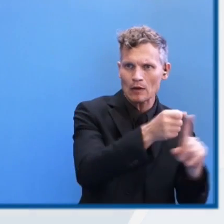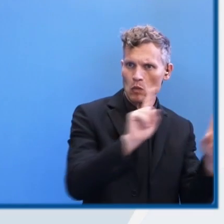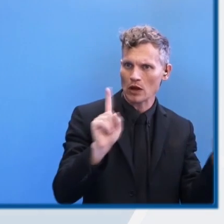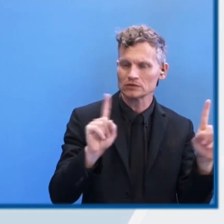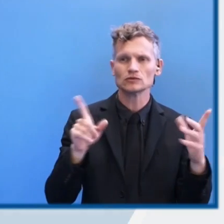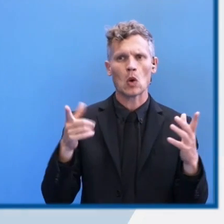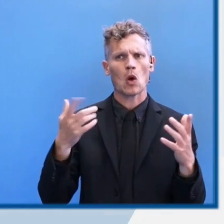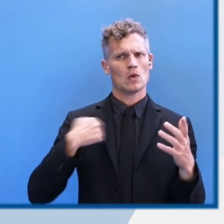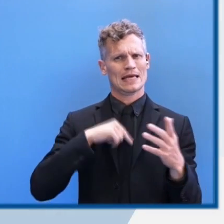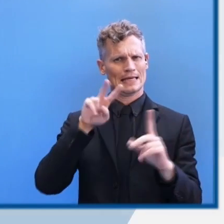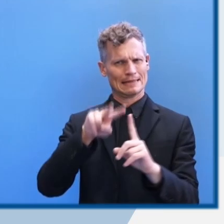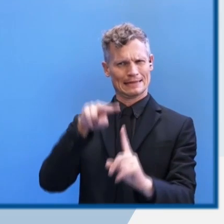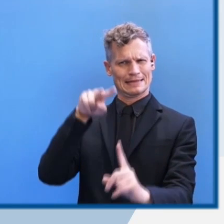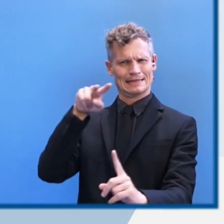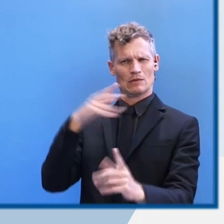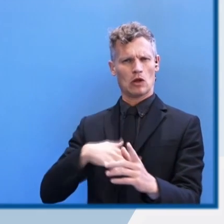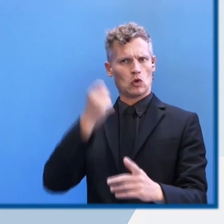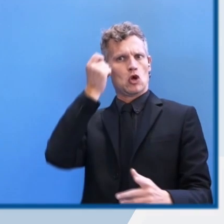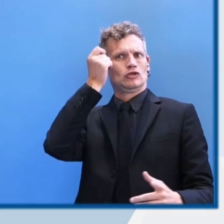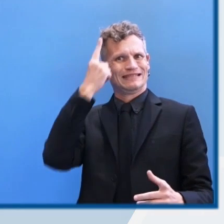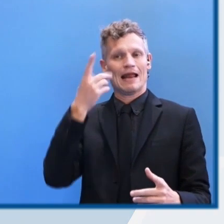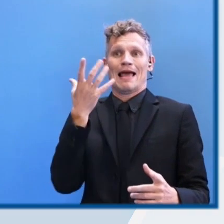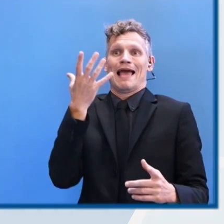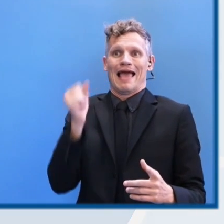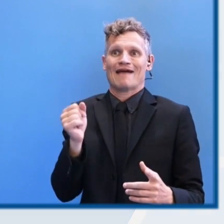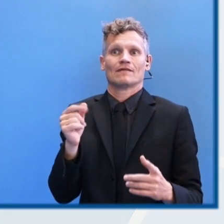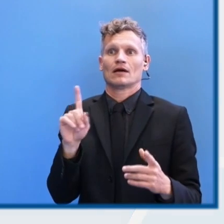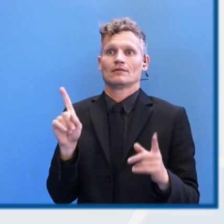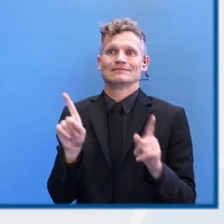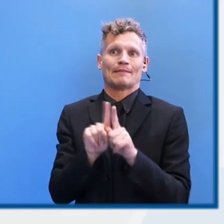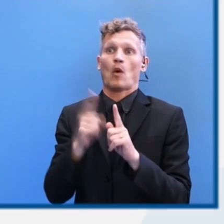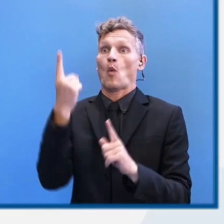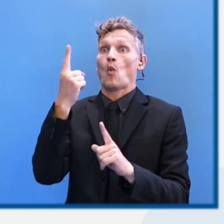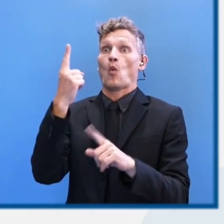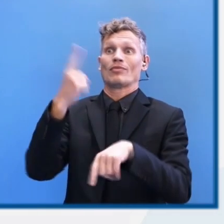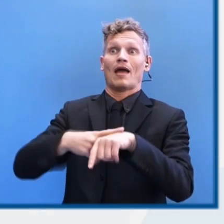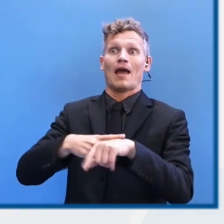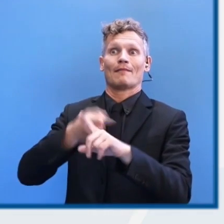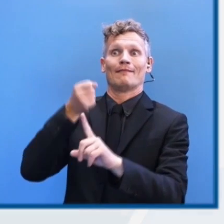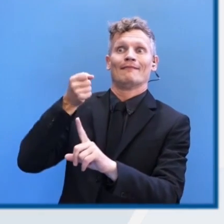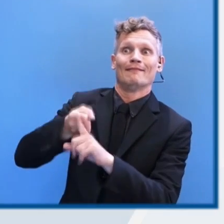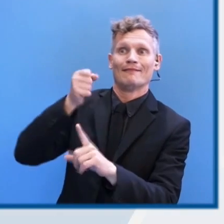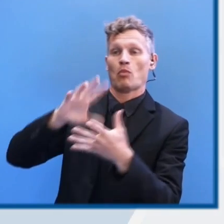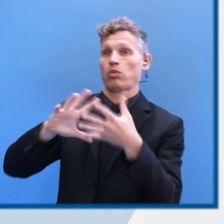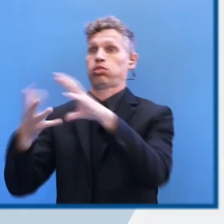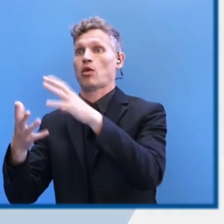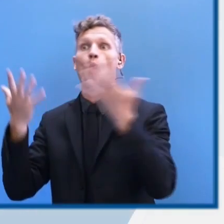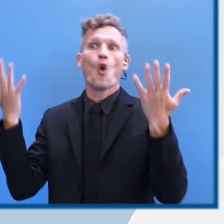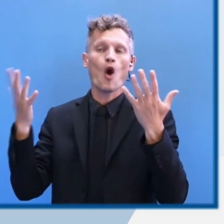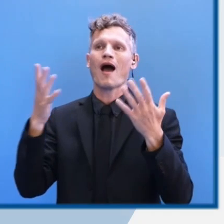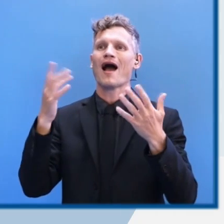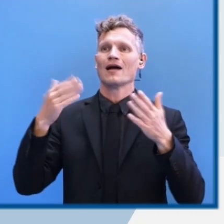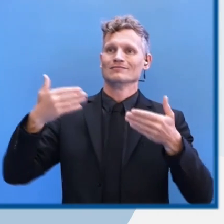risk are also those countries which are least able to generate data for a variety of reasons.